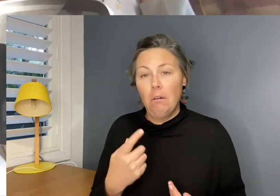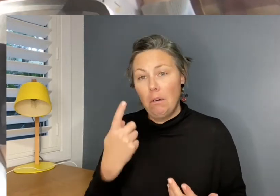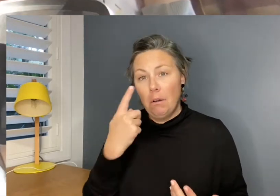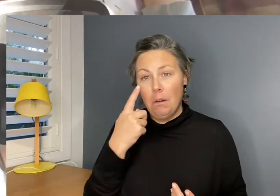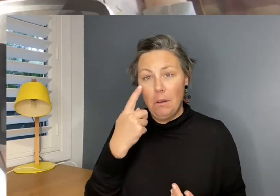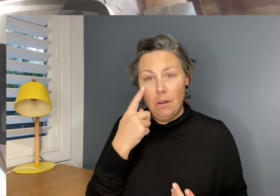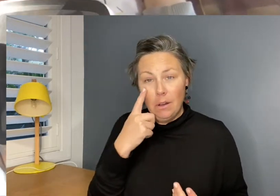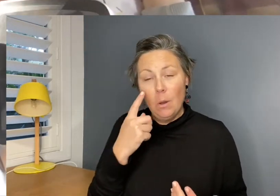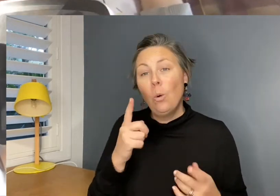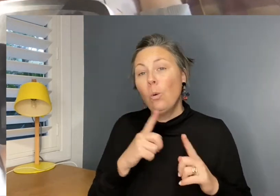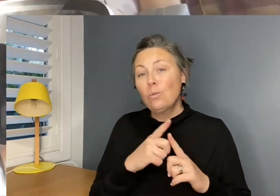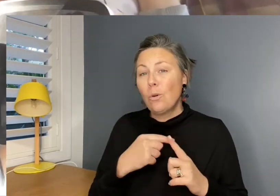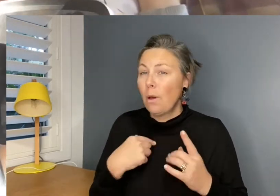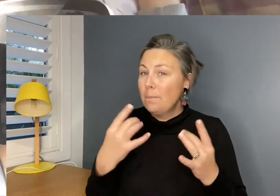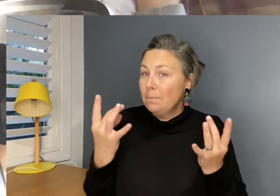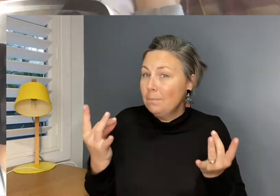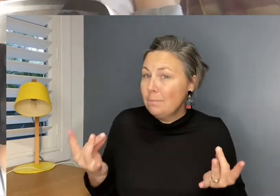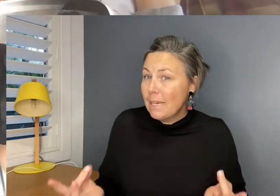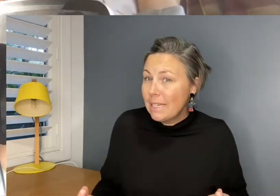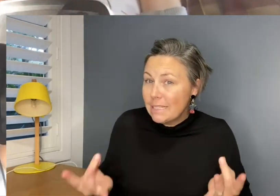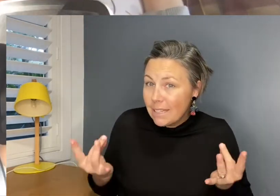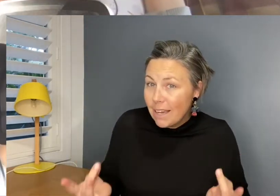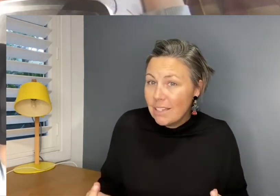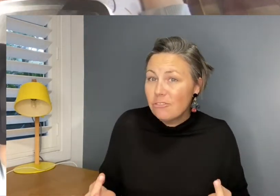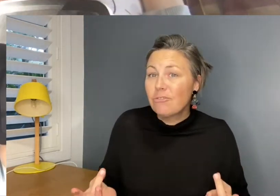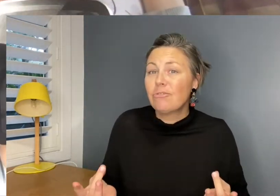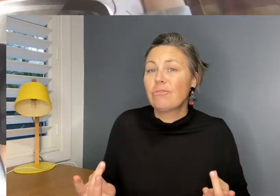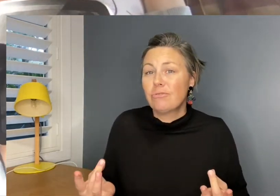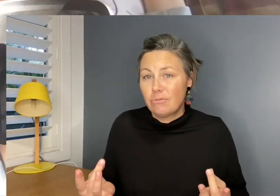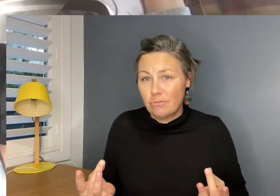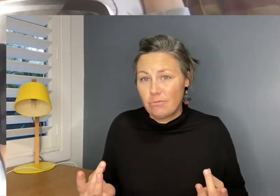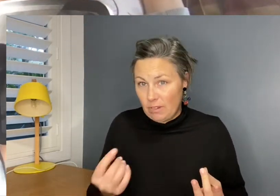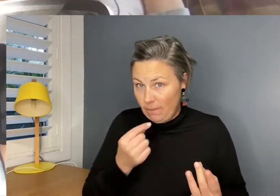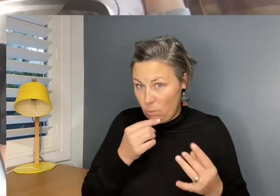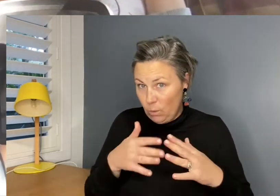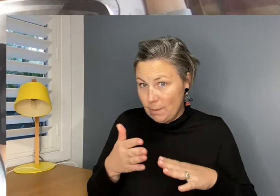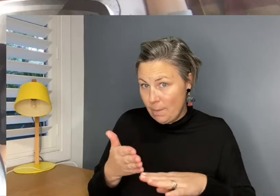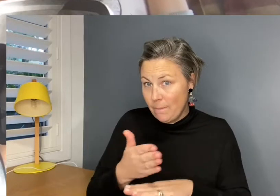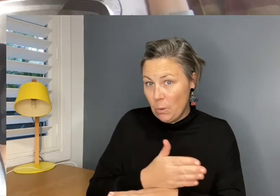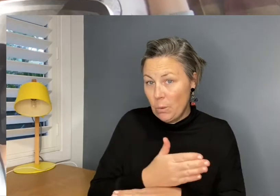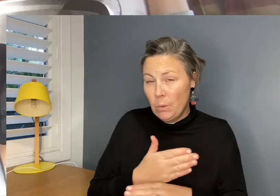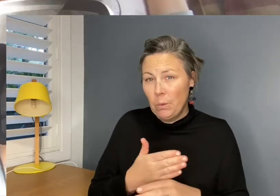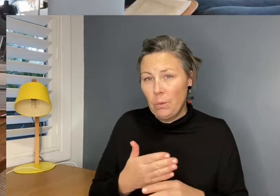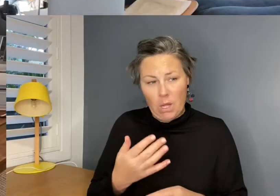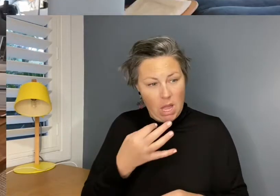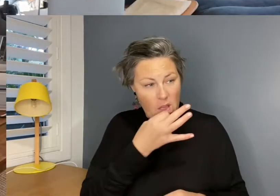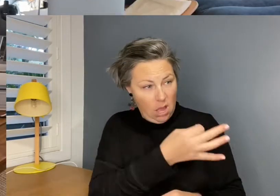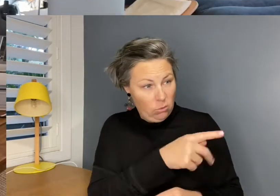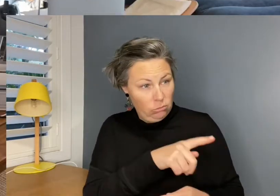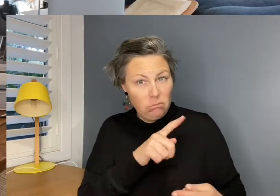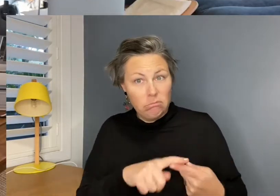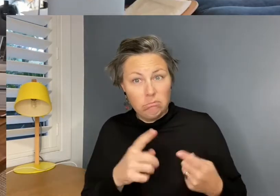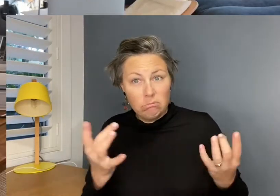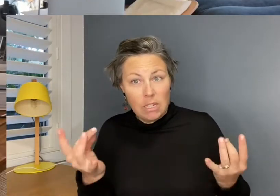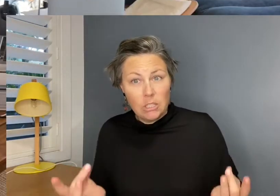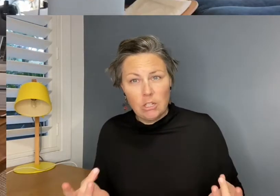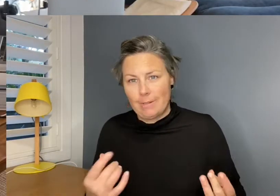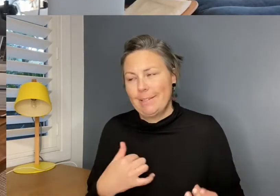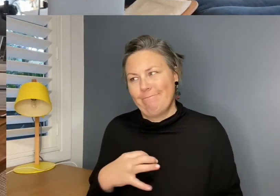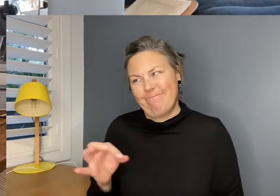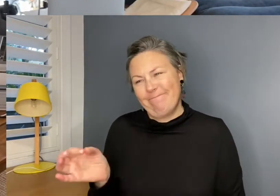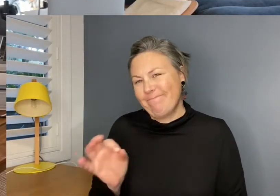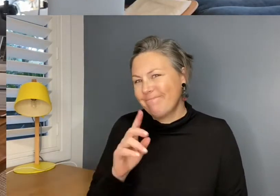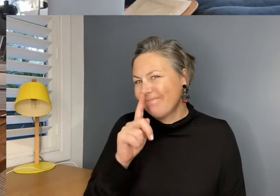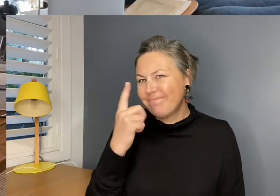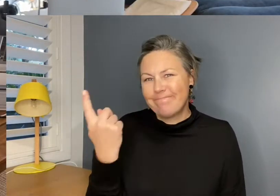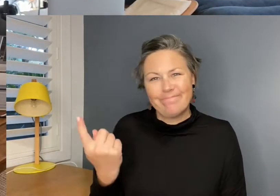And I think I mentioned I started meditating a few weeks before giving birth. Are you still going with that, by the way? I haven't asked